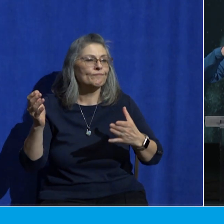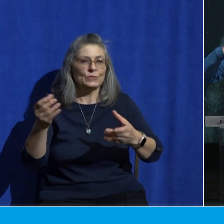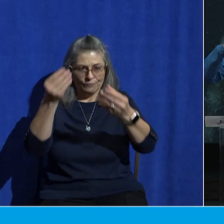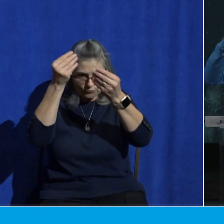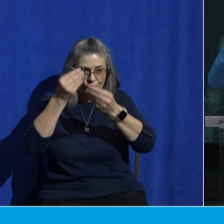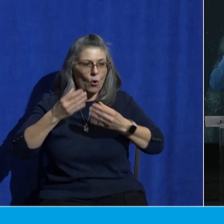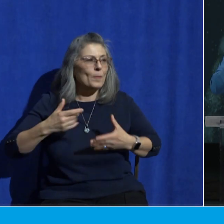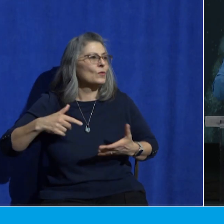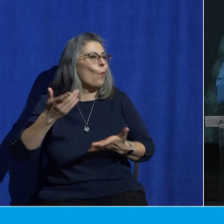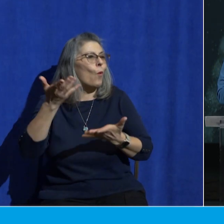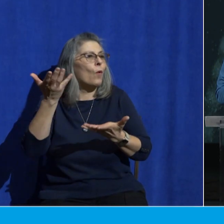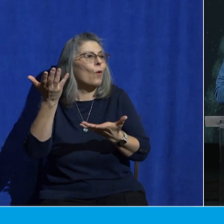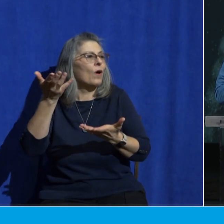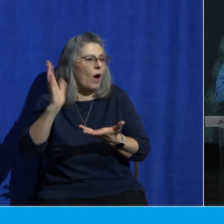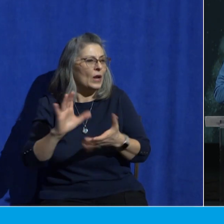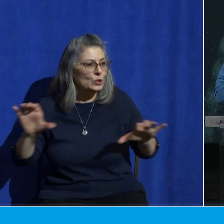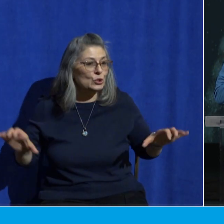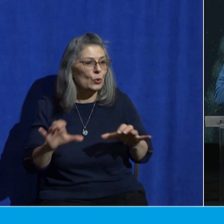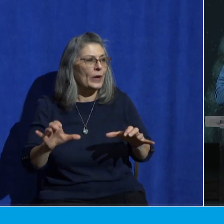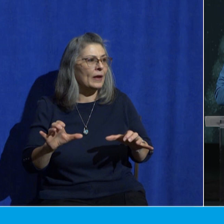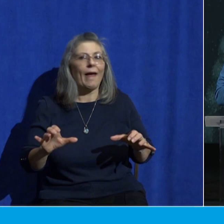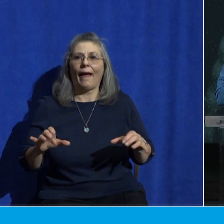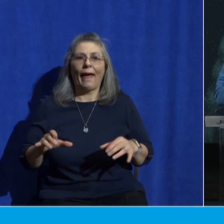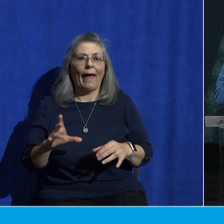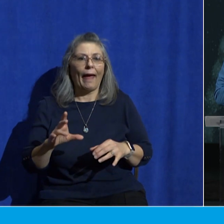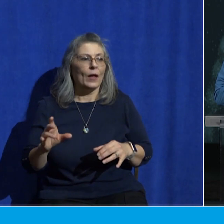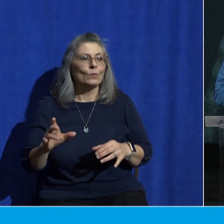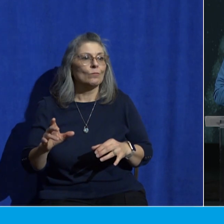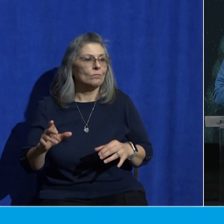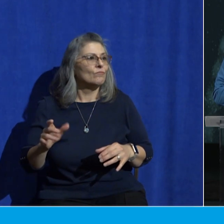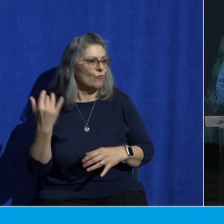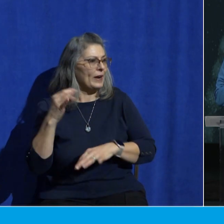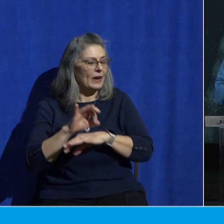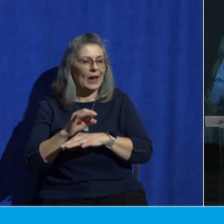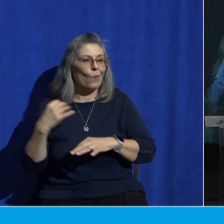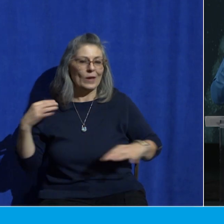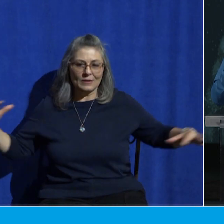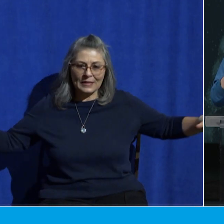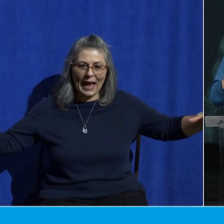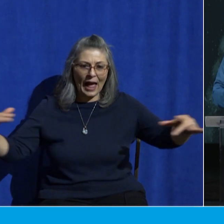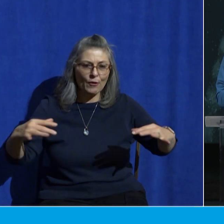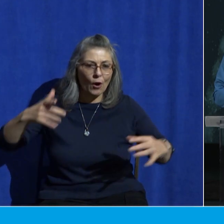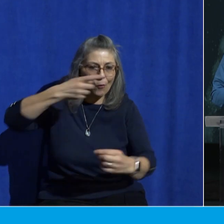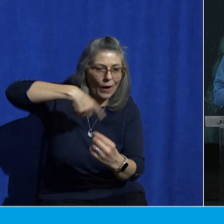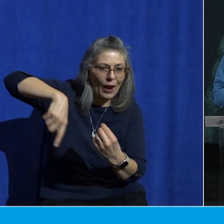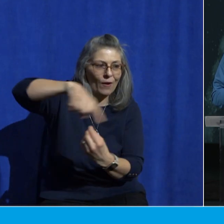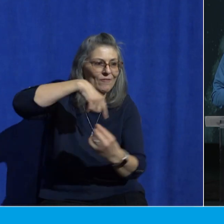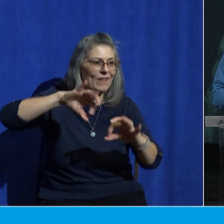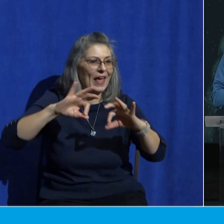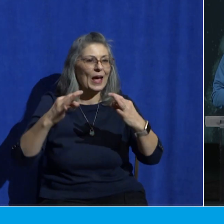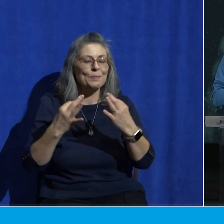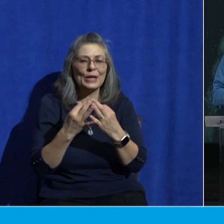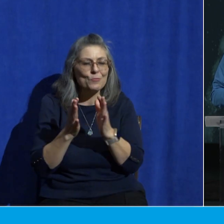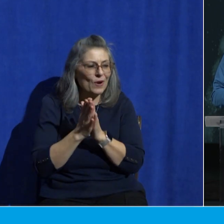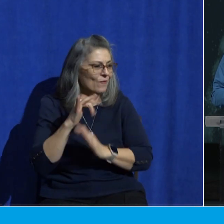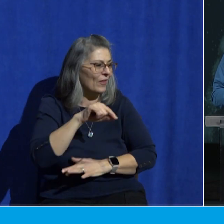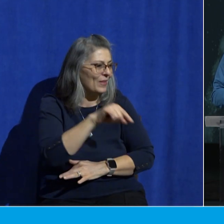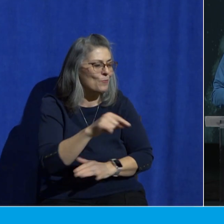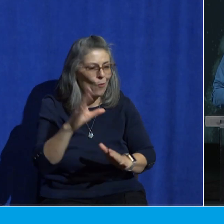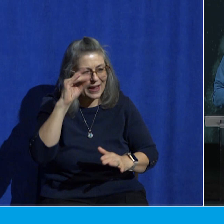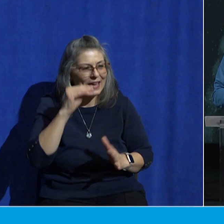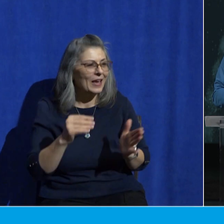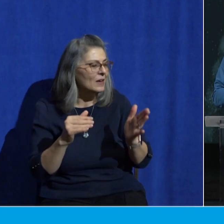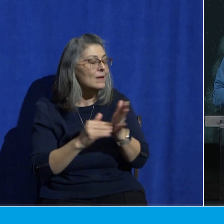and just prayed over this little boy, and I love seeking God together.